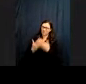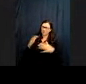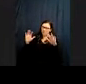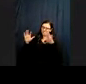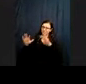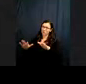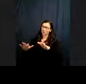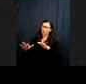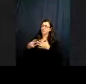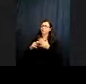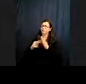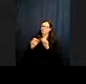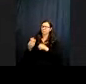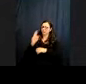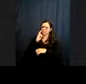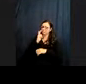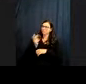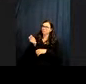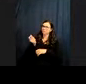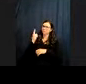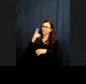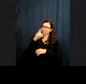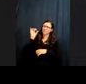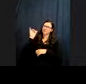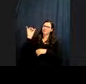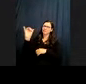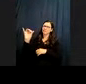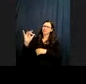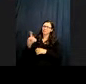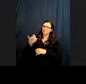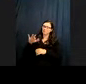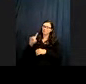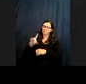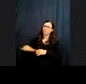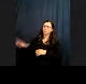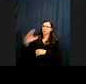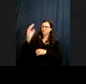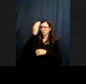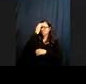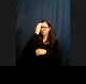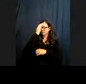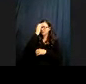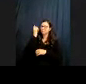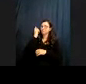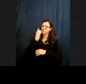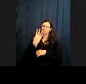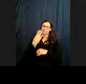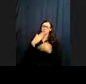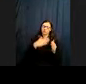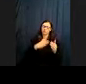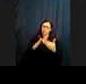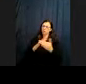makes palpable the infinite field of consciousness on a four-cornered